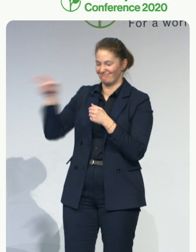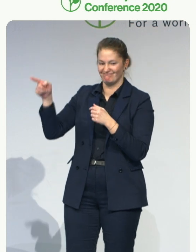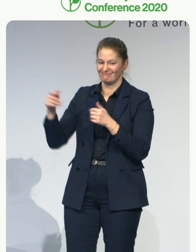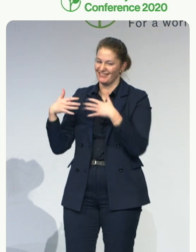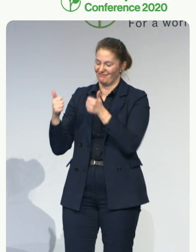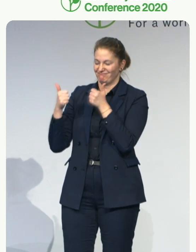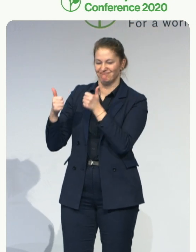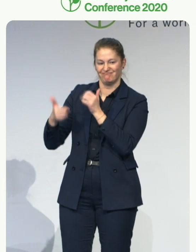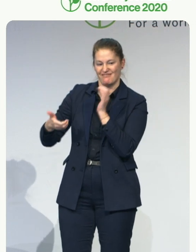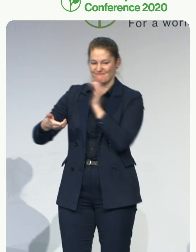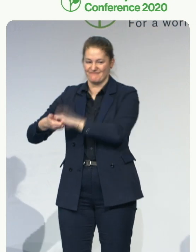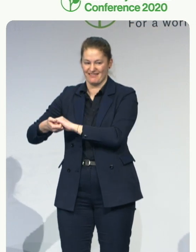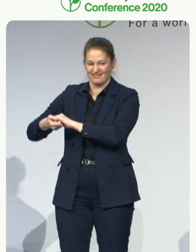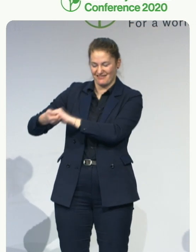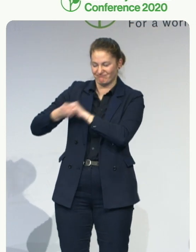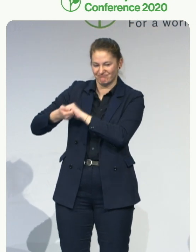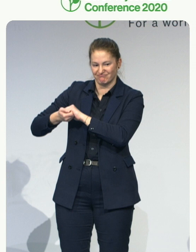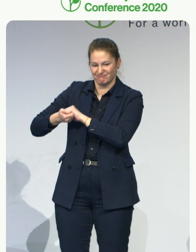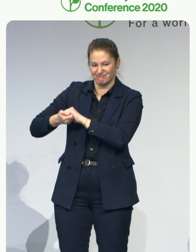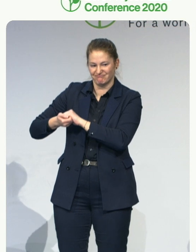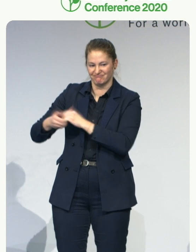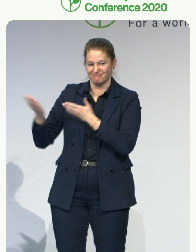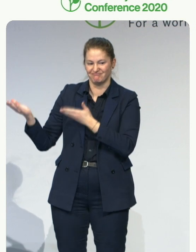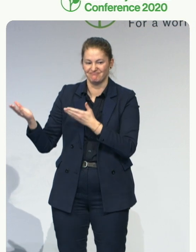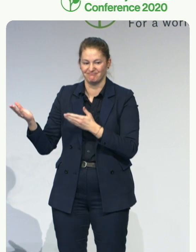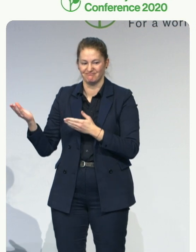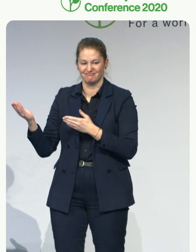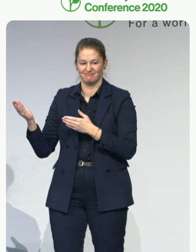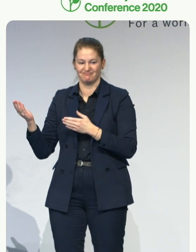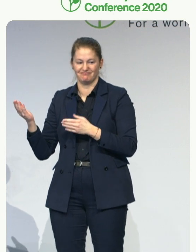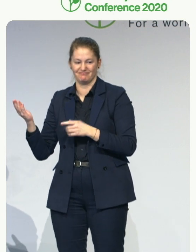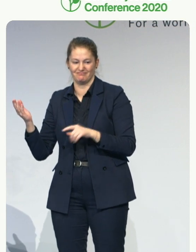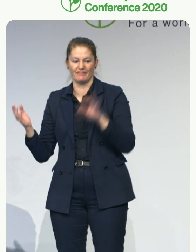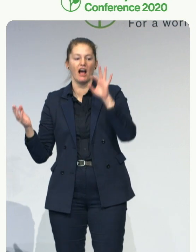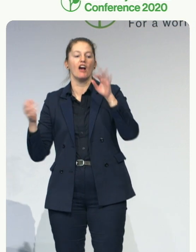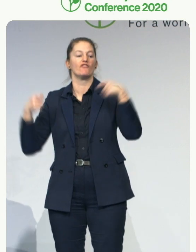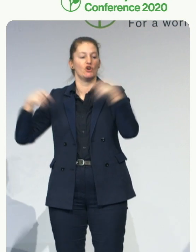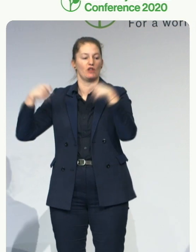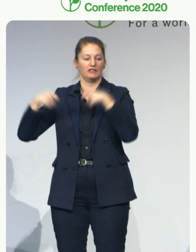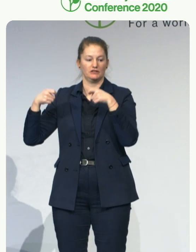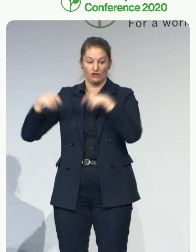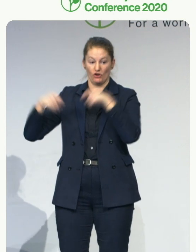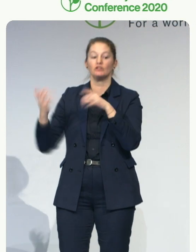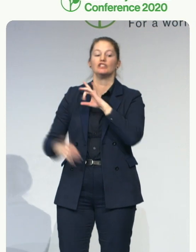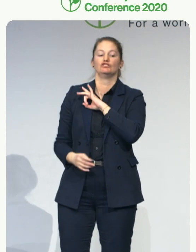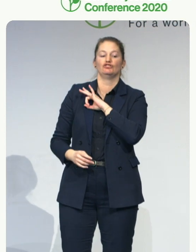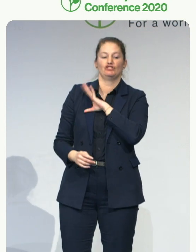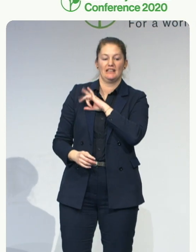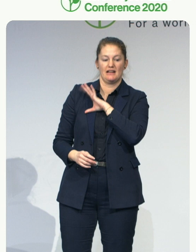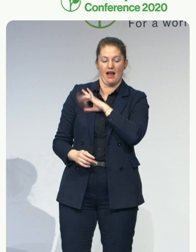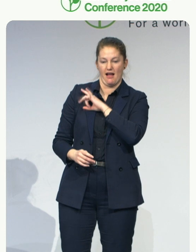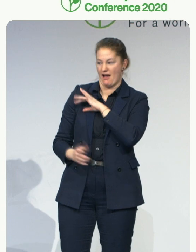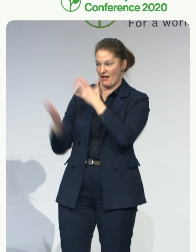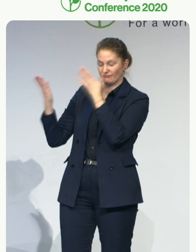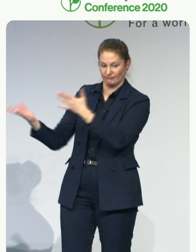the Fundación Descúbreme in Chile to take our path to Latin America, and in